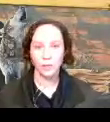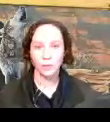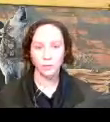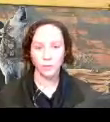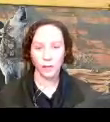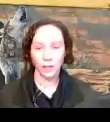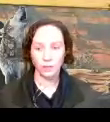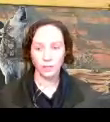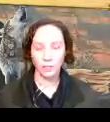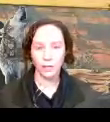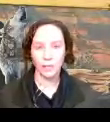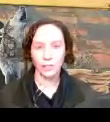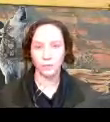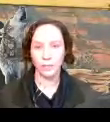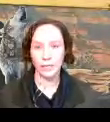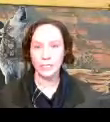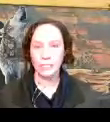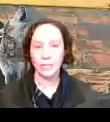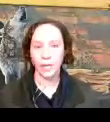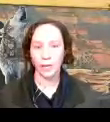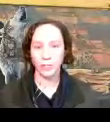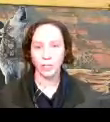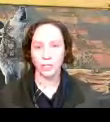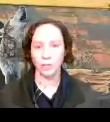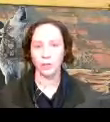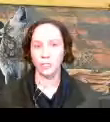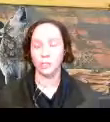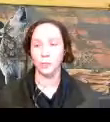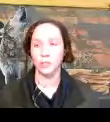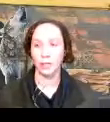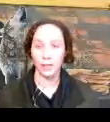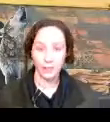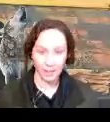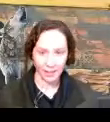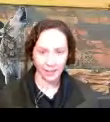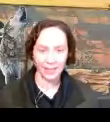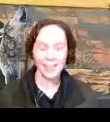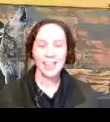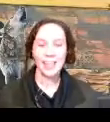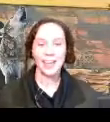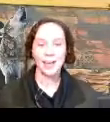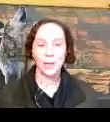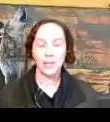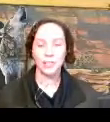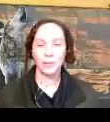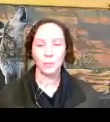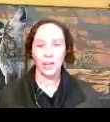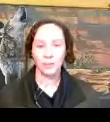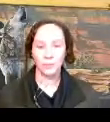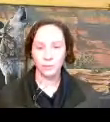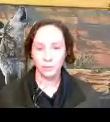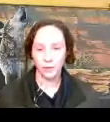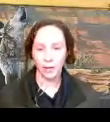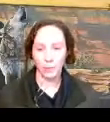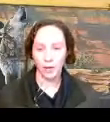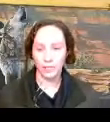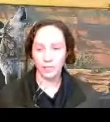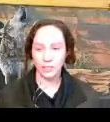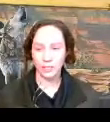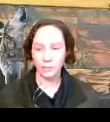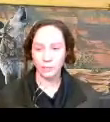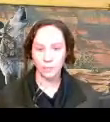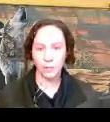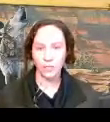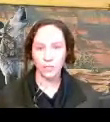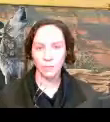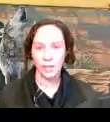was translocated and released, he actually started dispersing again. And so back through August